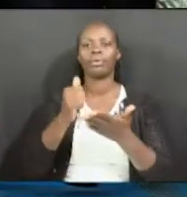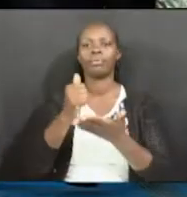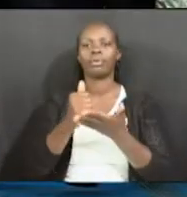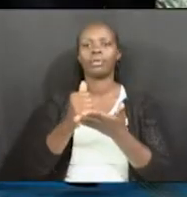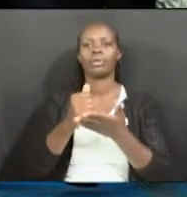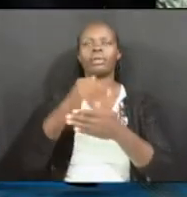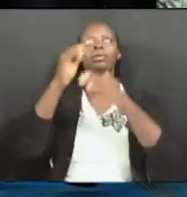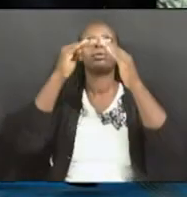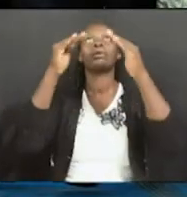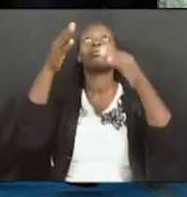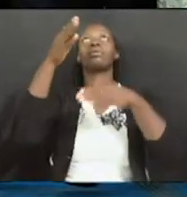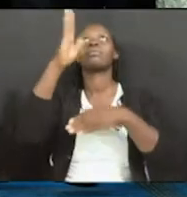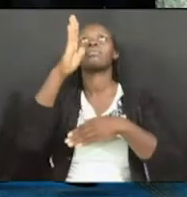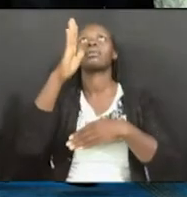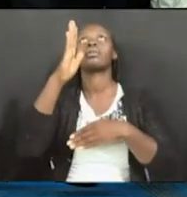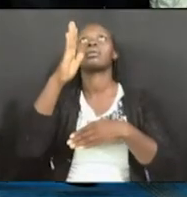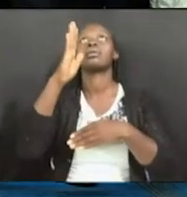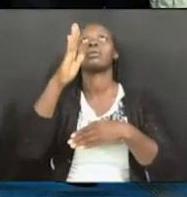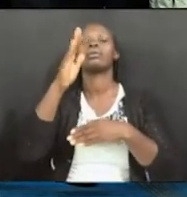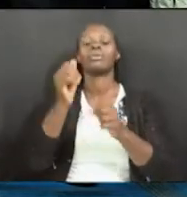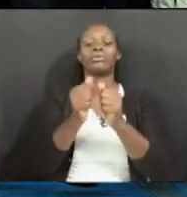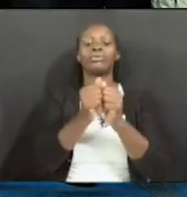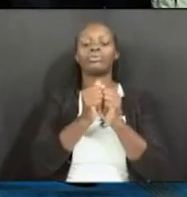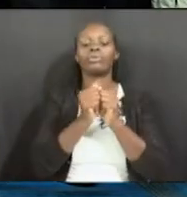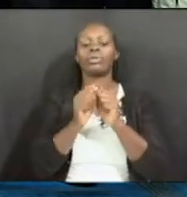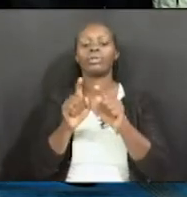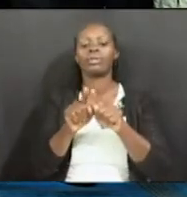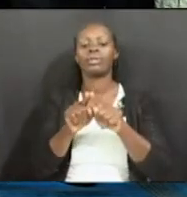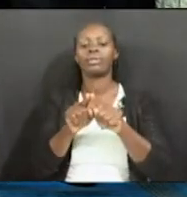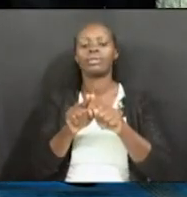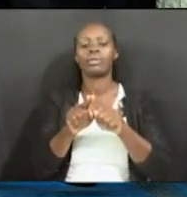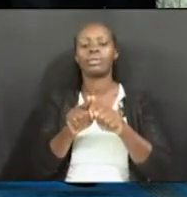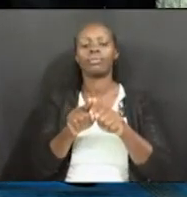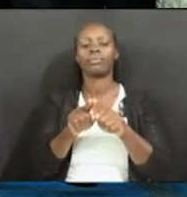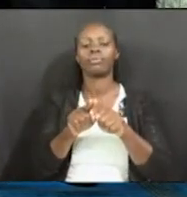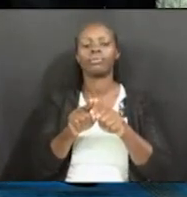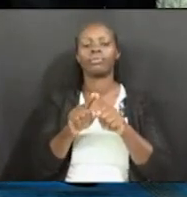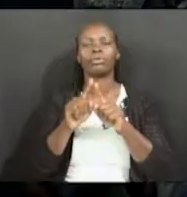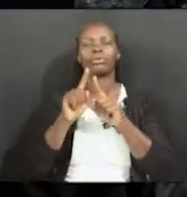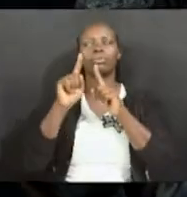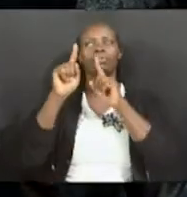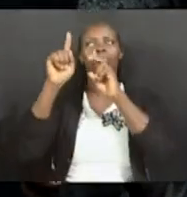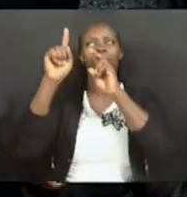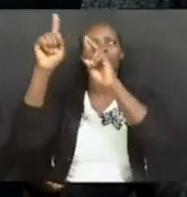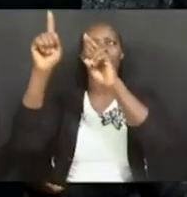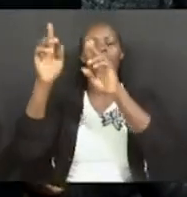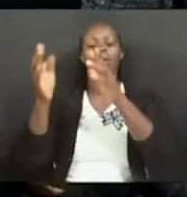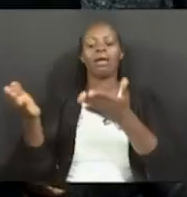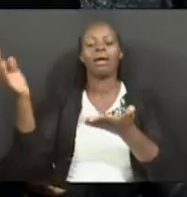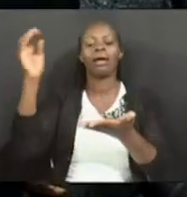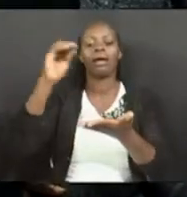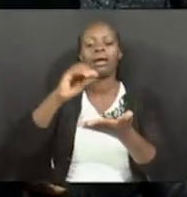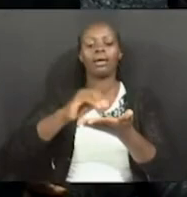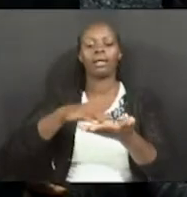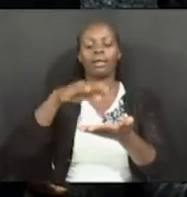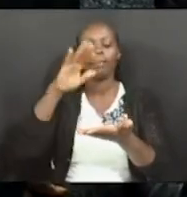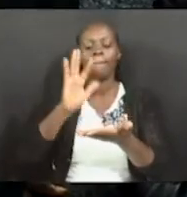Heavenly Father, together with that, we want to come to you once again to praise